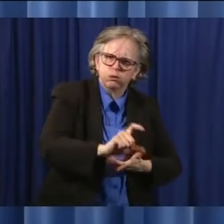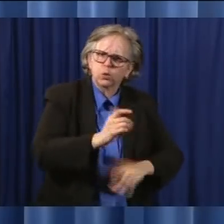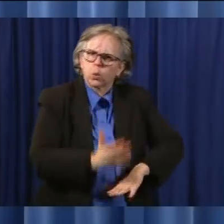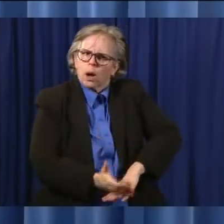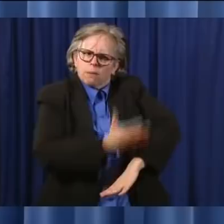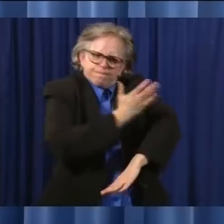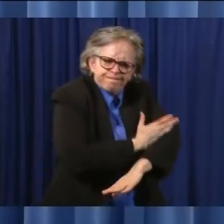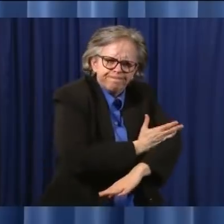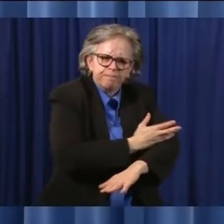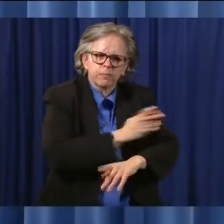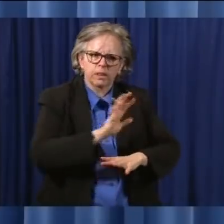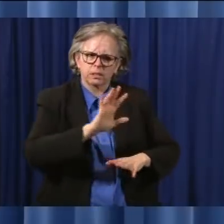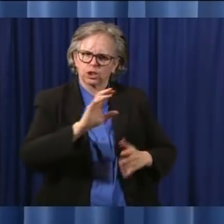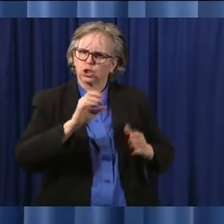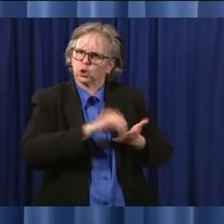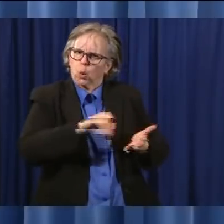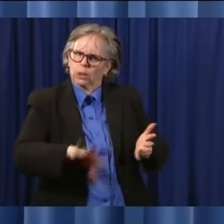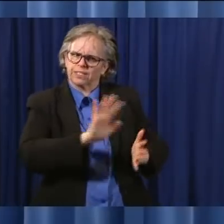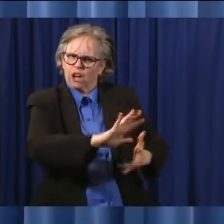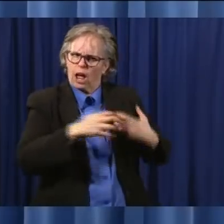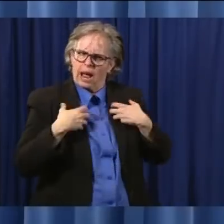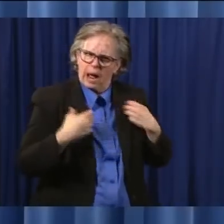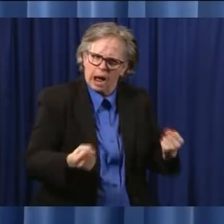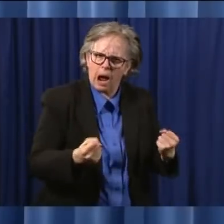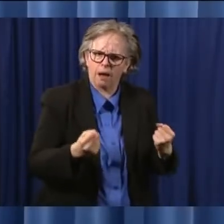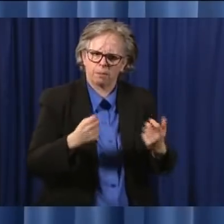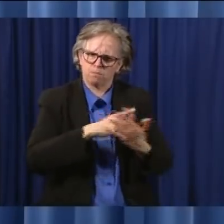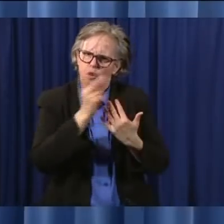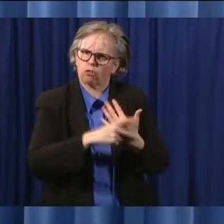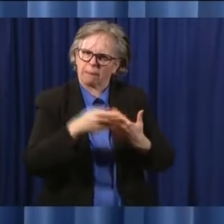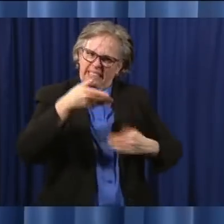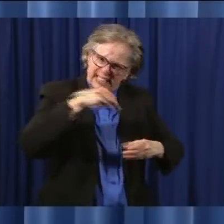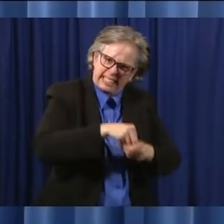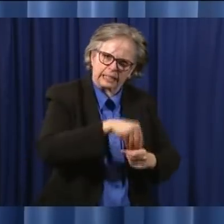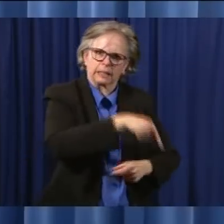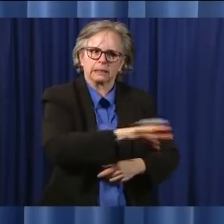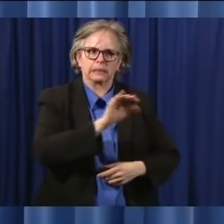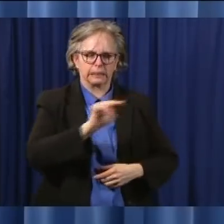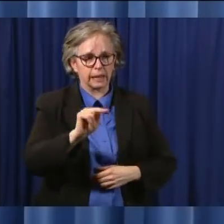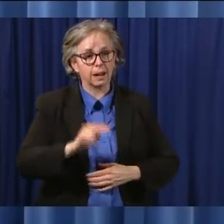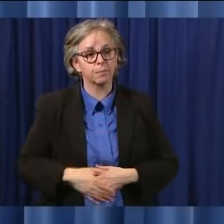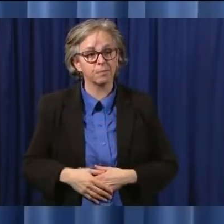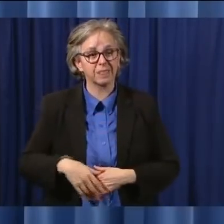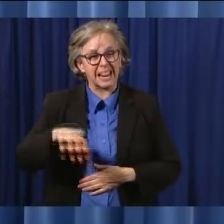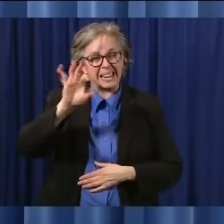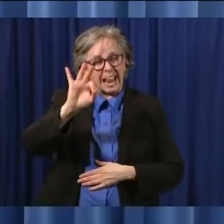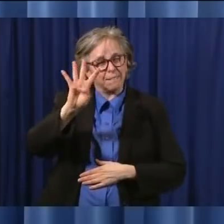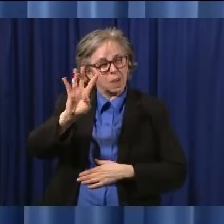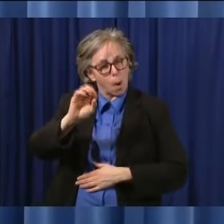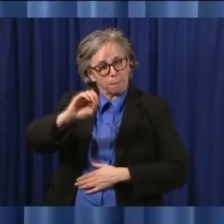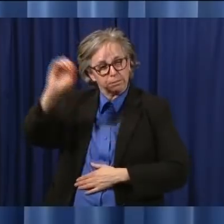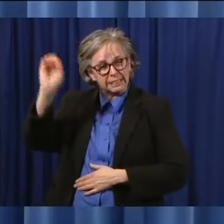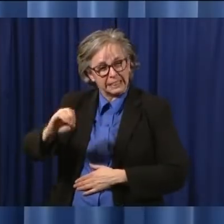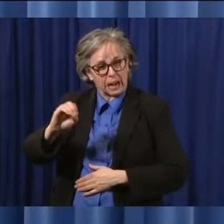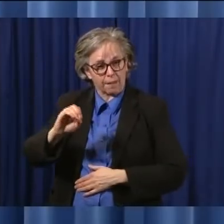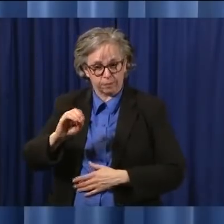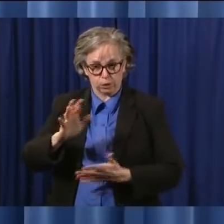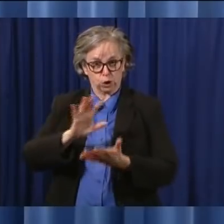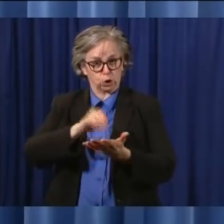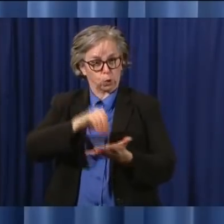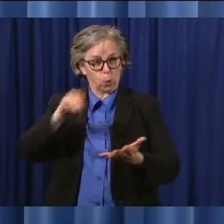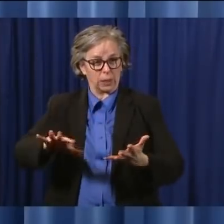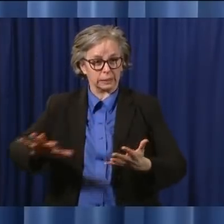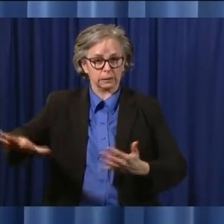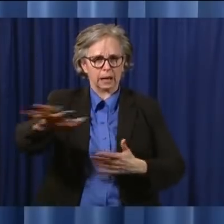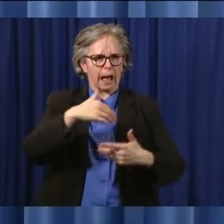great work at that school. Through community partnerships, 94% of their students access physical and behavioral health care services